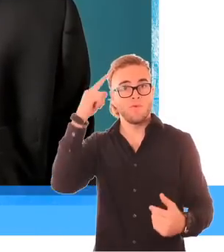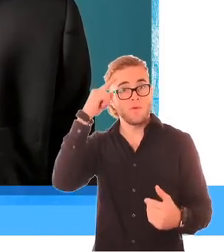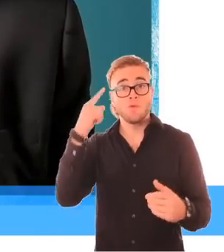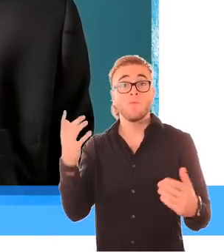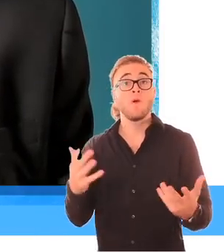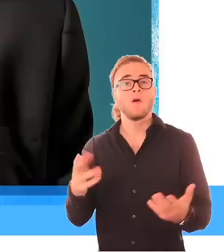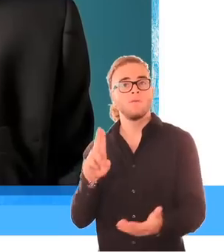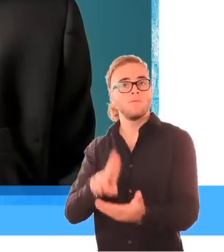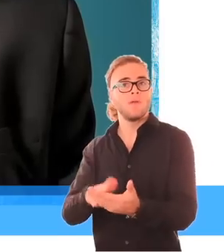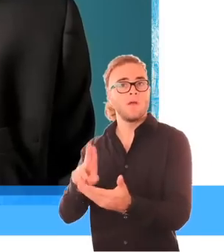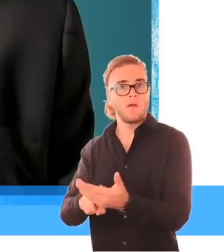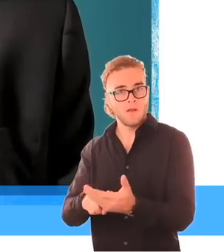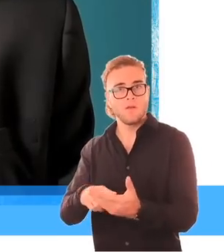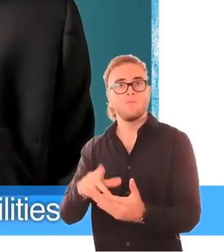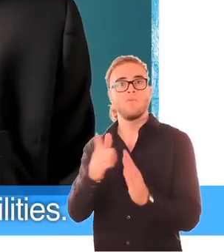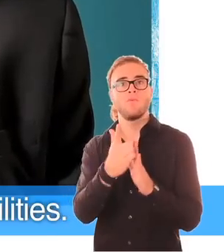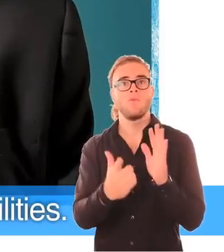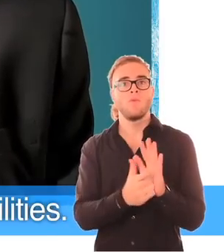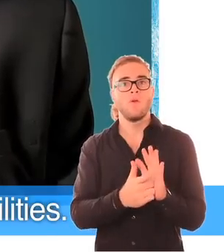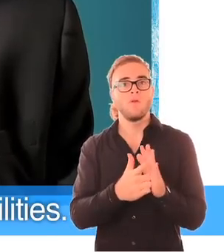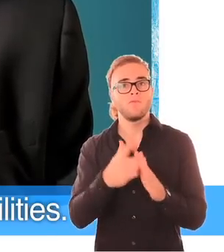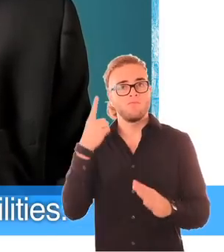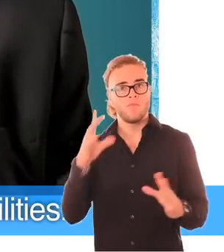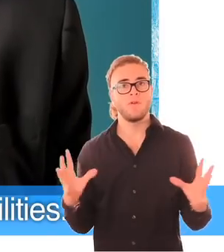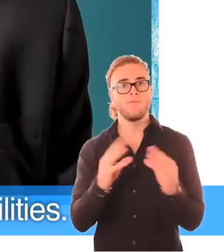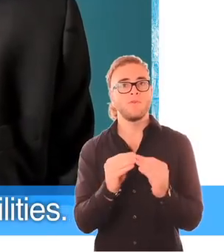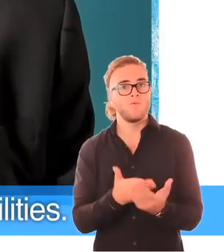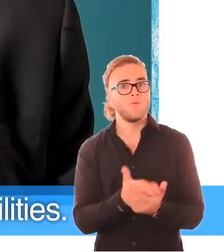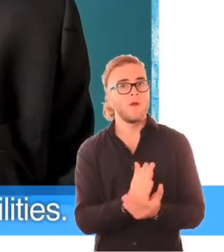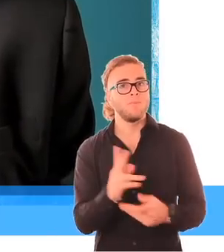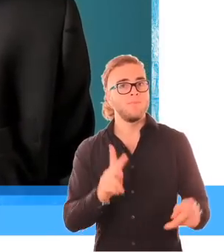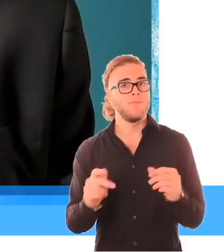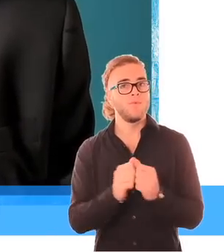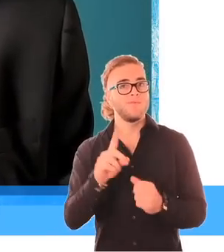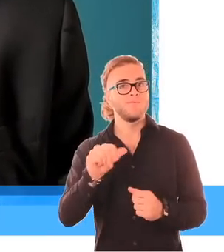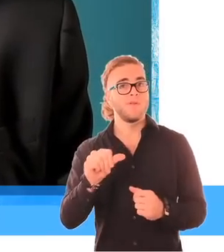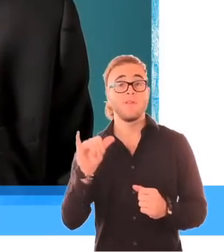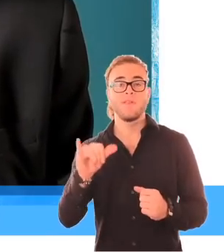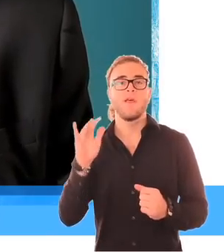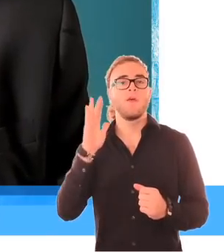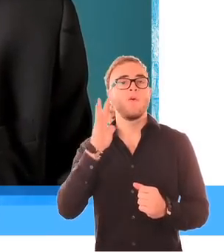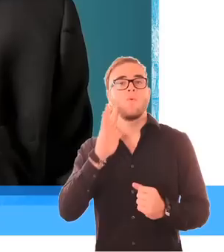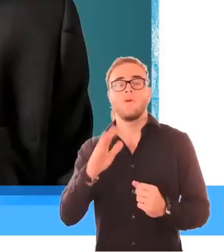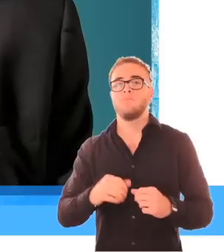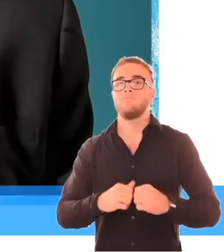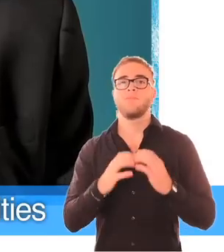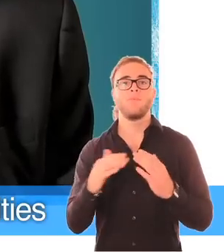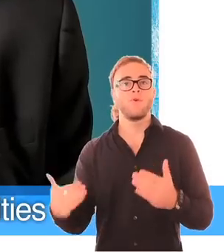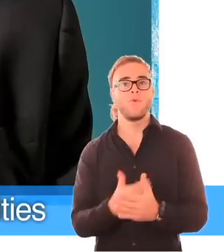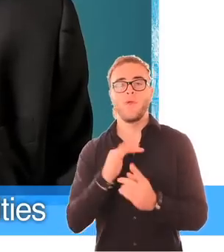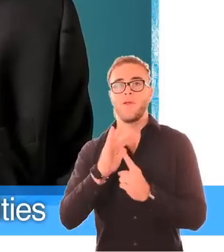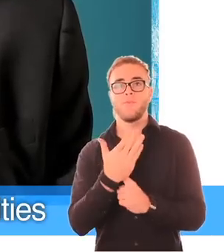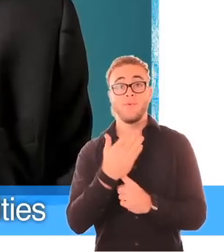signing and ratifying the Convention on Rights of Persons with Disability. This creates a whole new atmosphere, an atmosphere